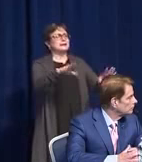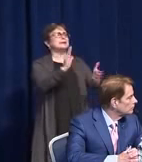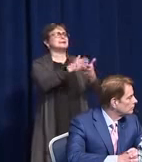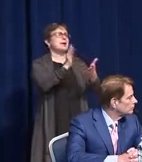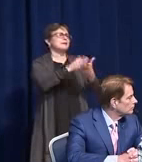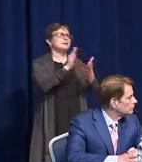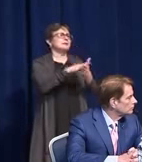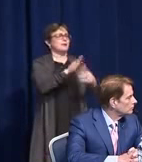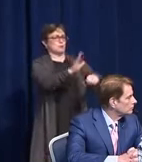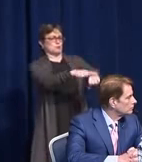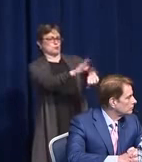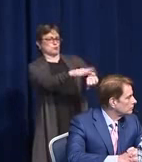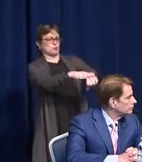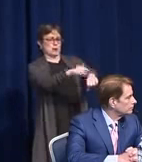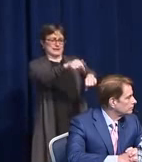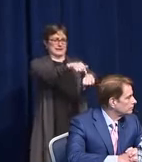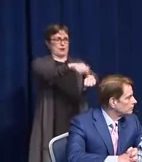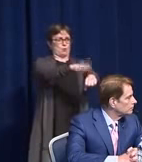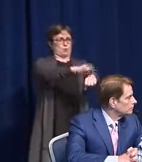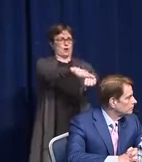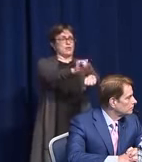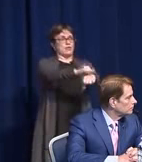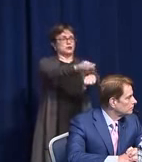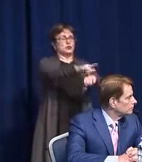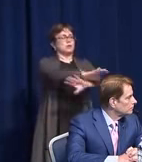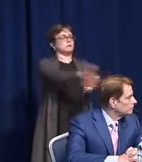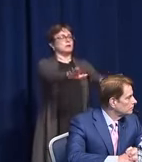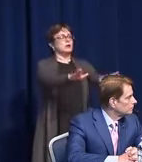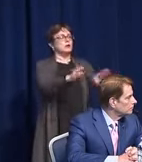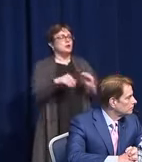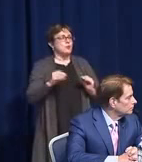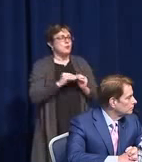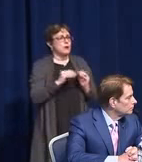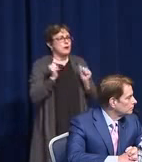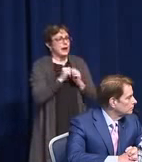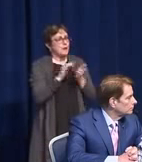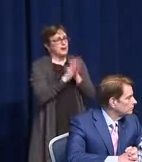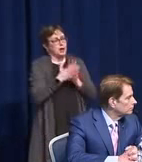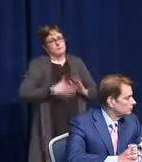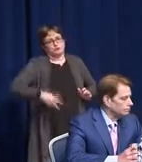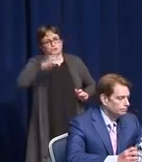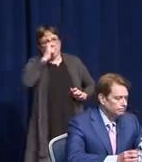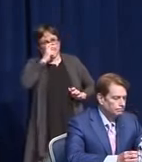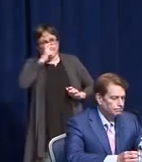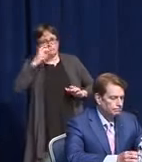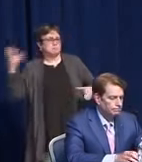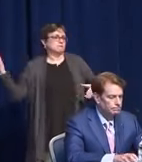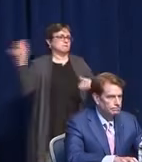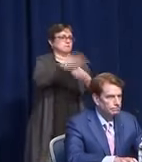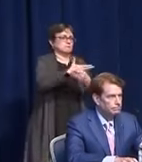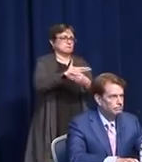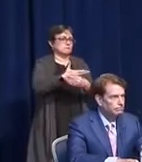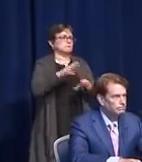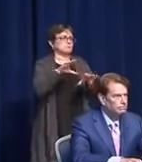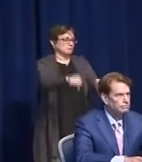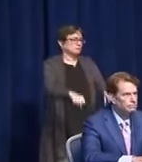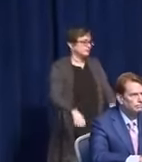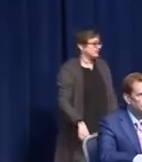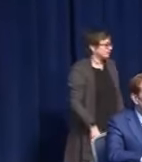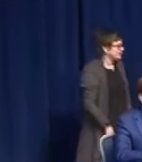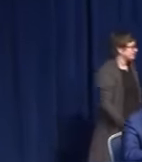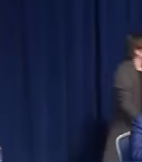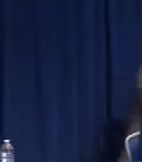heed to what we're trying to do in this state and country. Governor. Amen, Pat. Brian, anything for you?